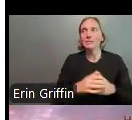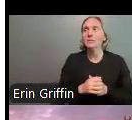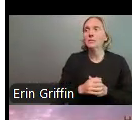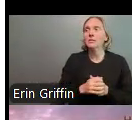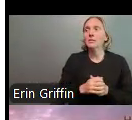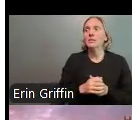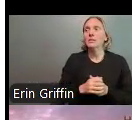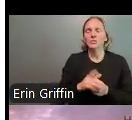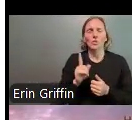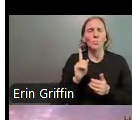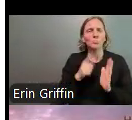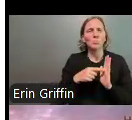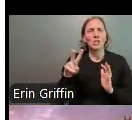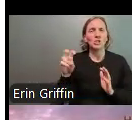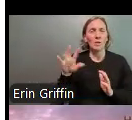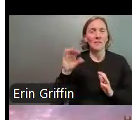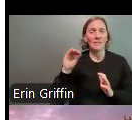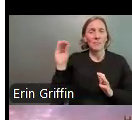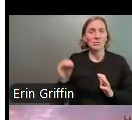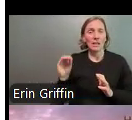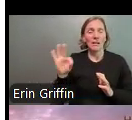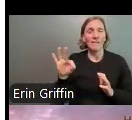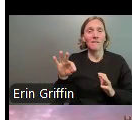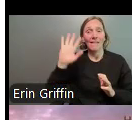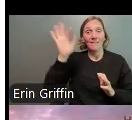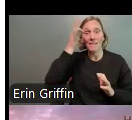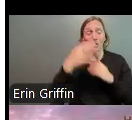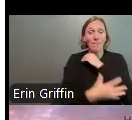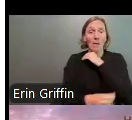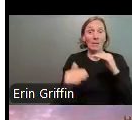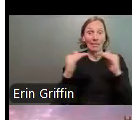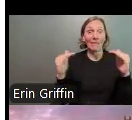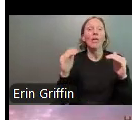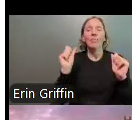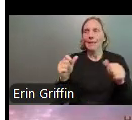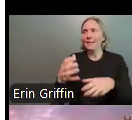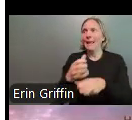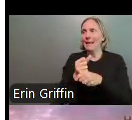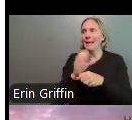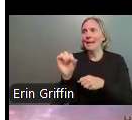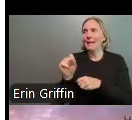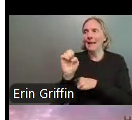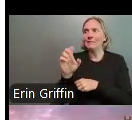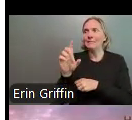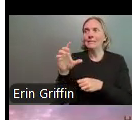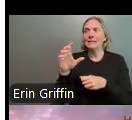250% of the federal poverty level are eligible for Cascade Care savings if enrolled in the Cascade Care plan.